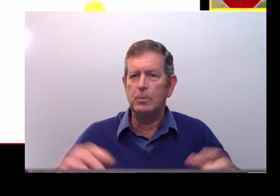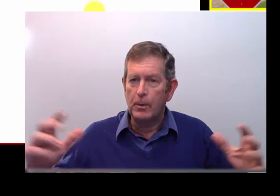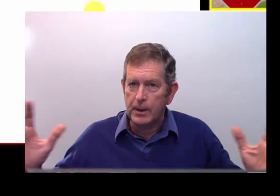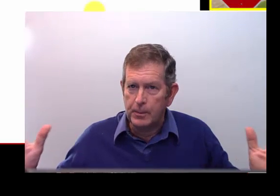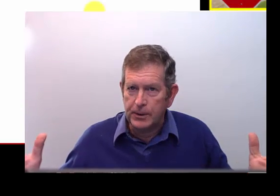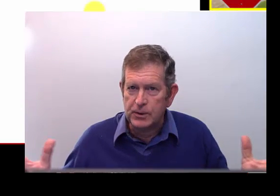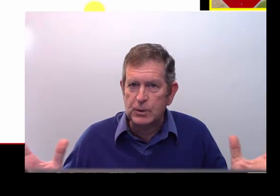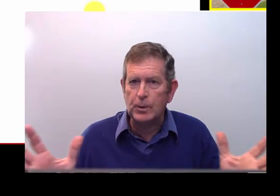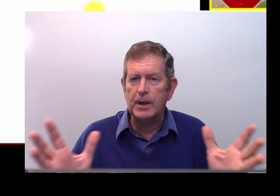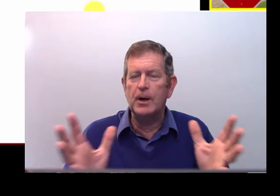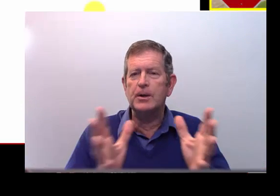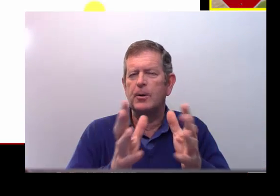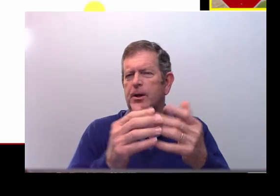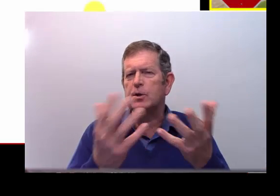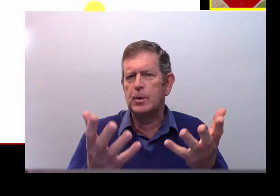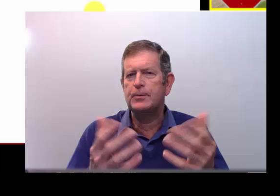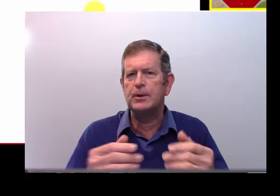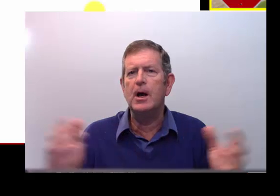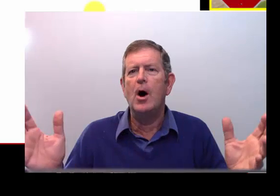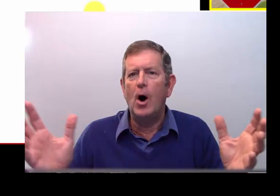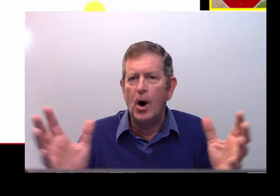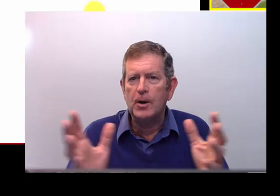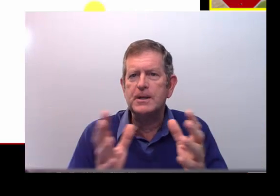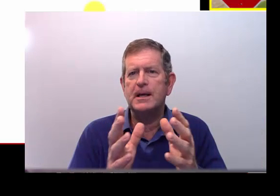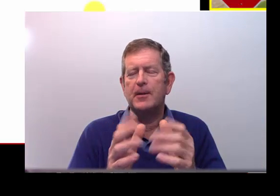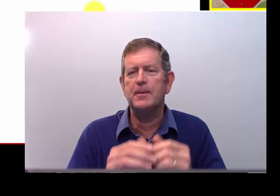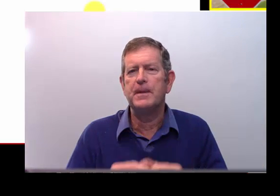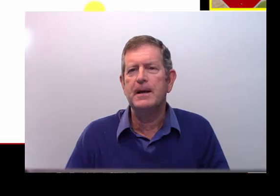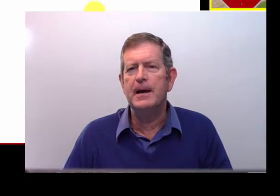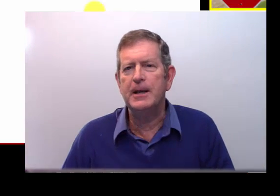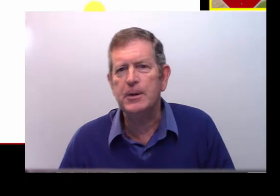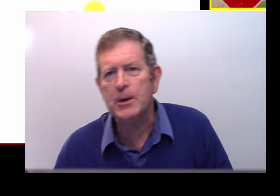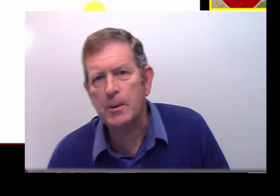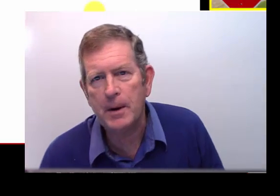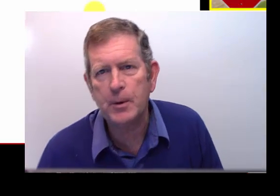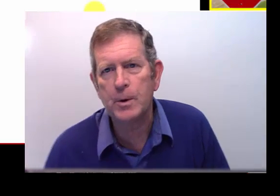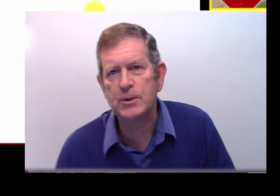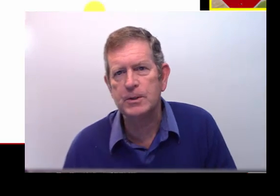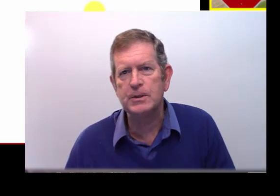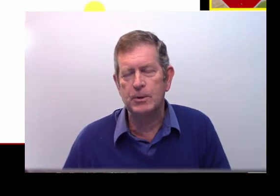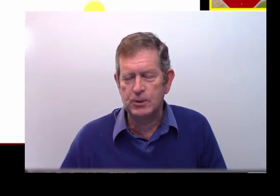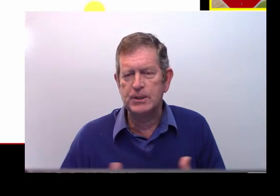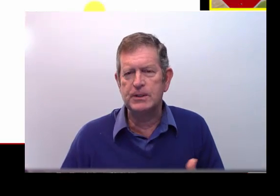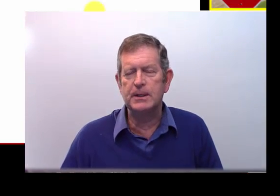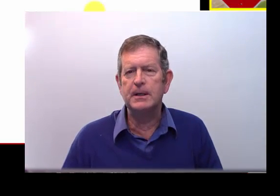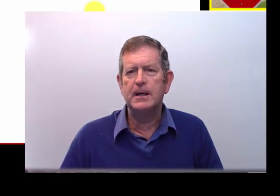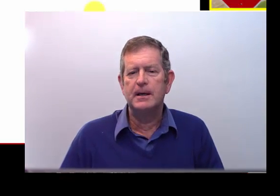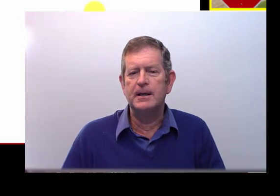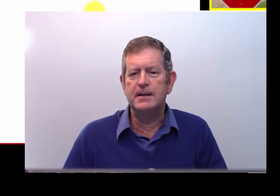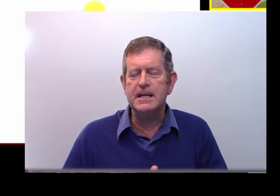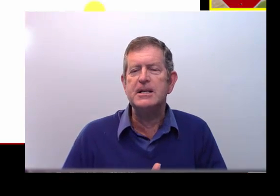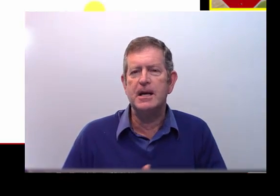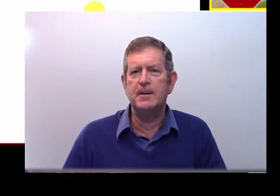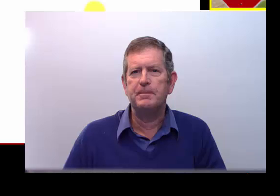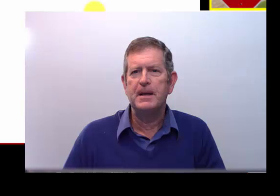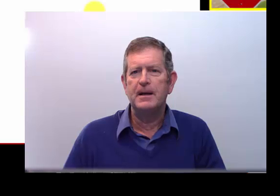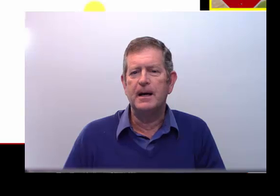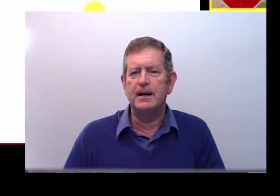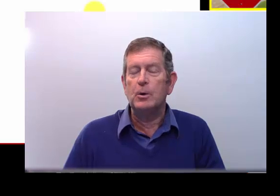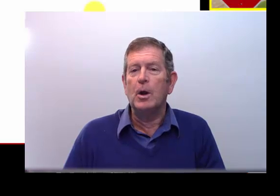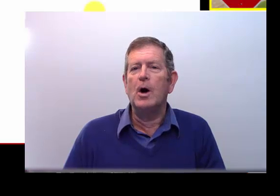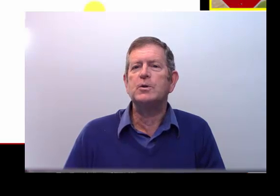is one lesson where we're going to put the story or the description all together, and you'll hear about the Richardsons in